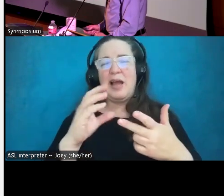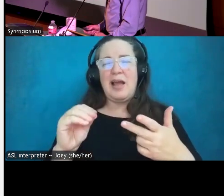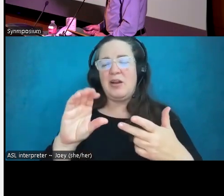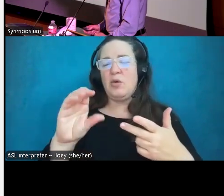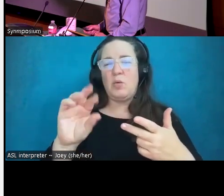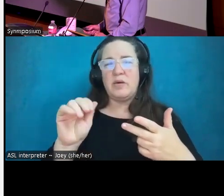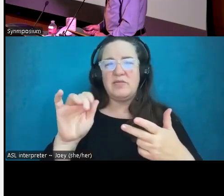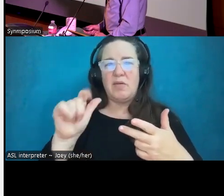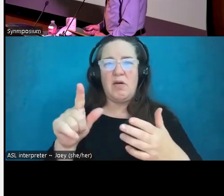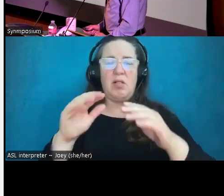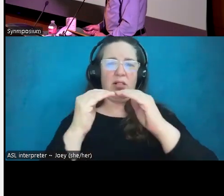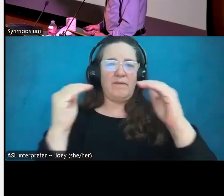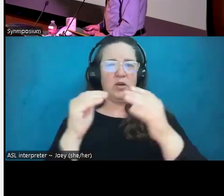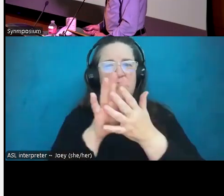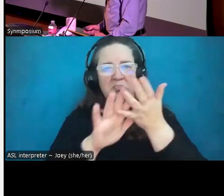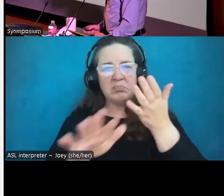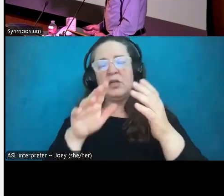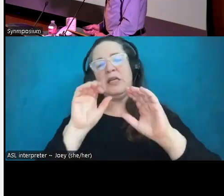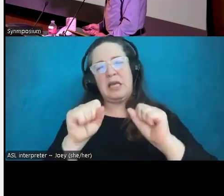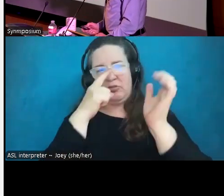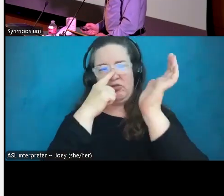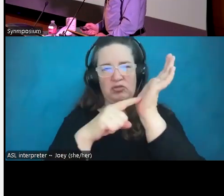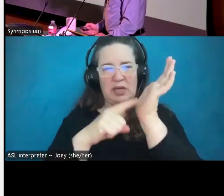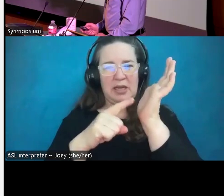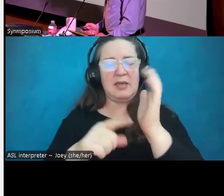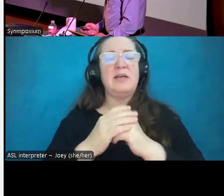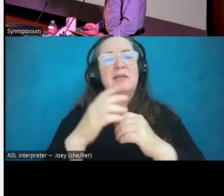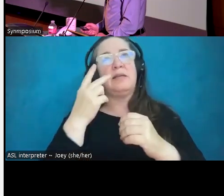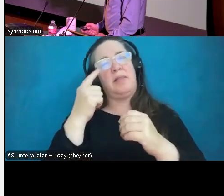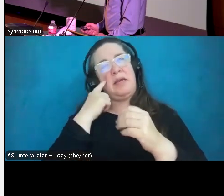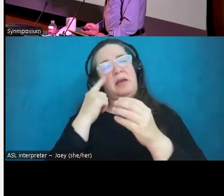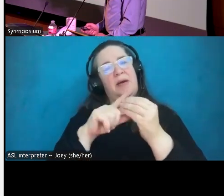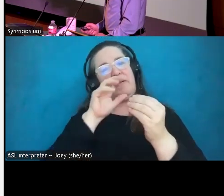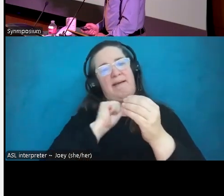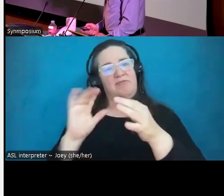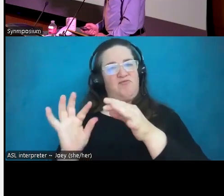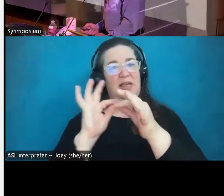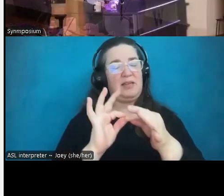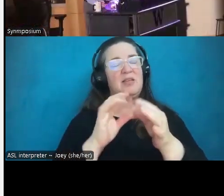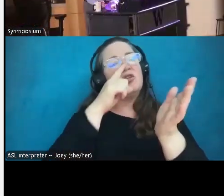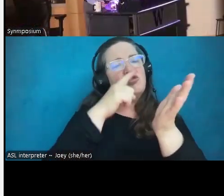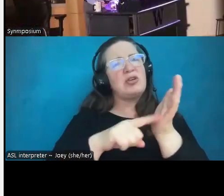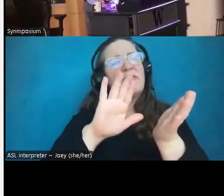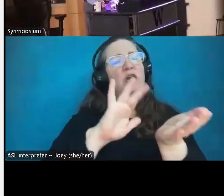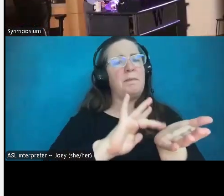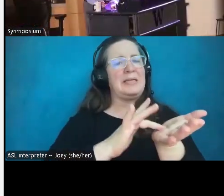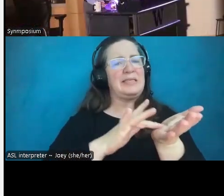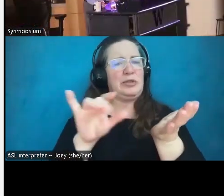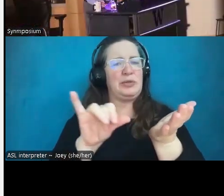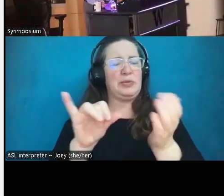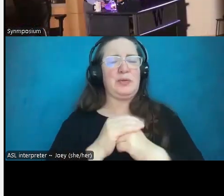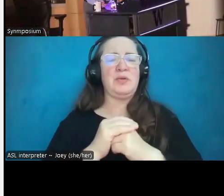age is right. And then do think of medications. Just look at what they're on. I had one patient, for example,